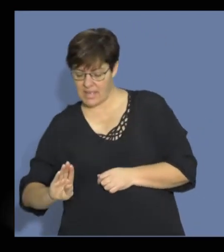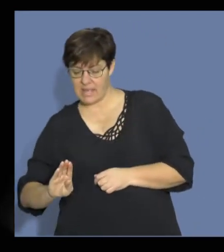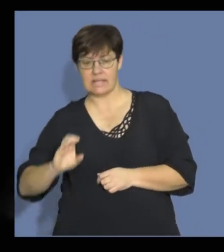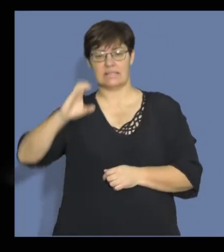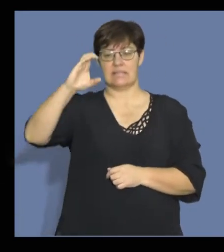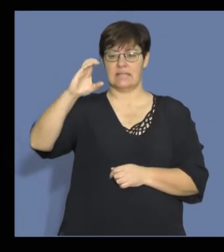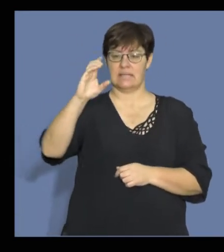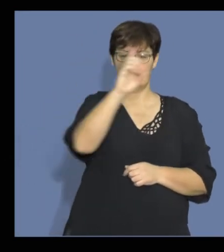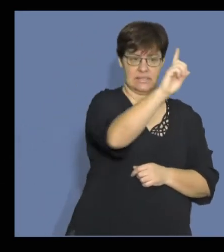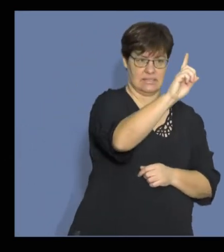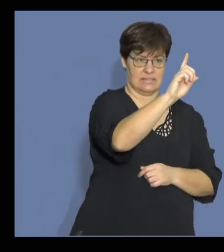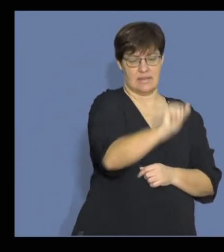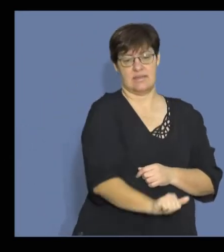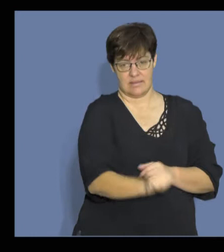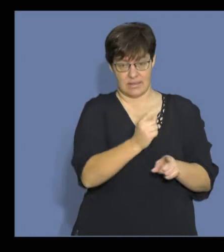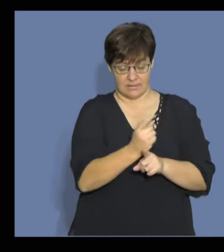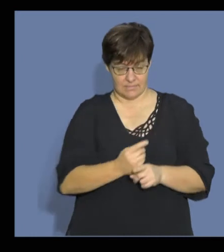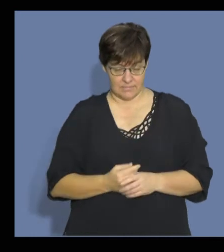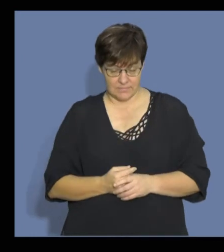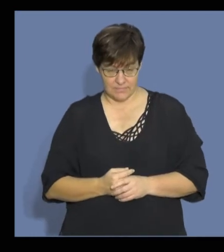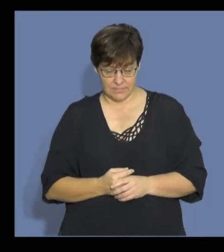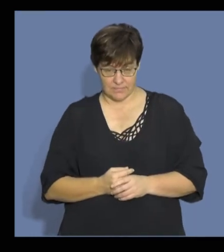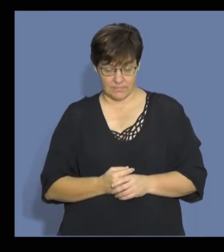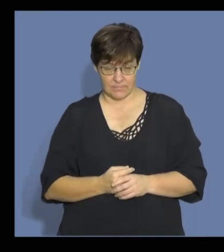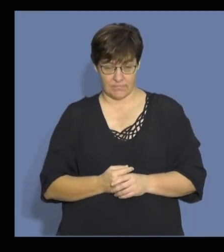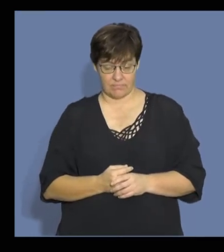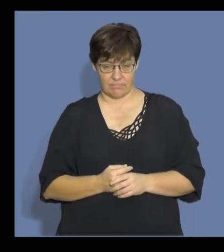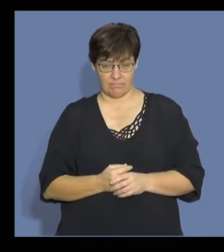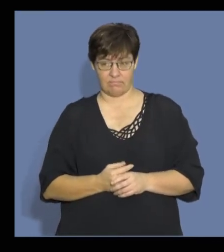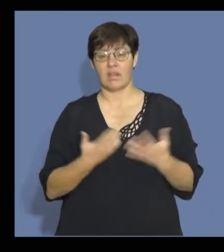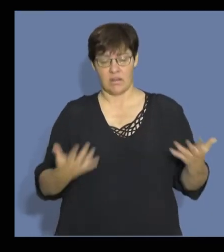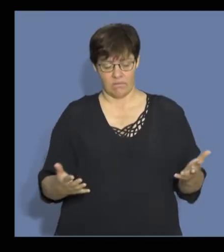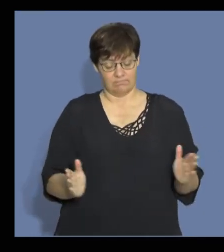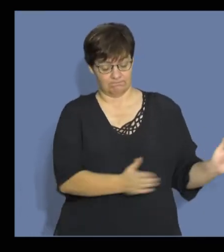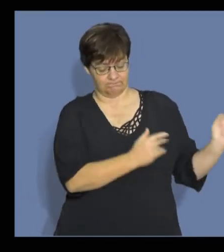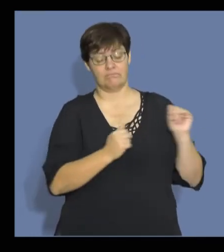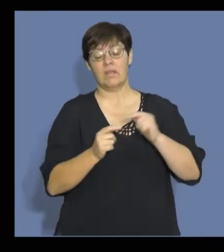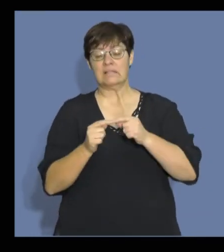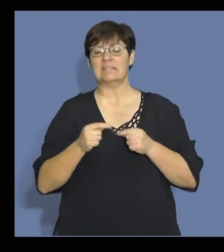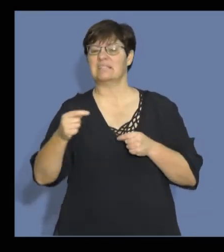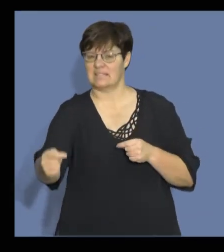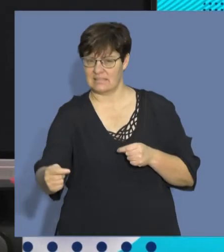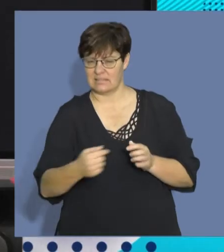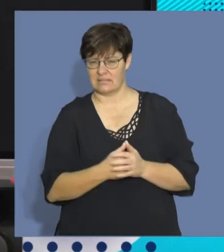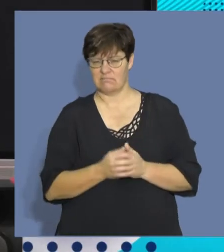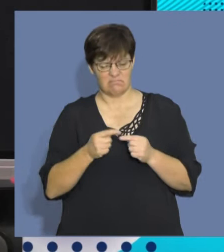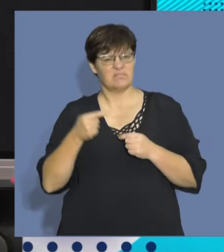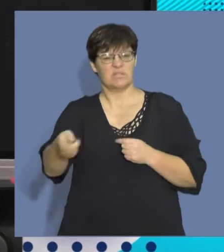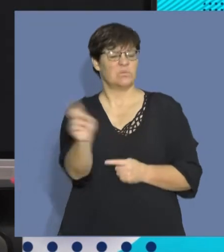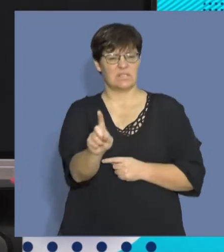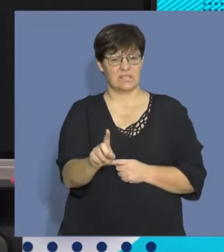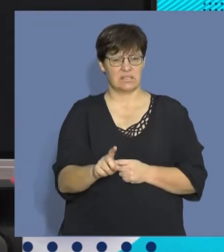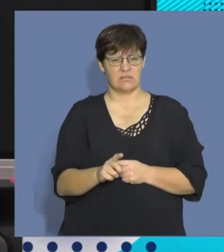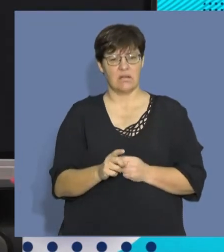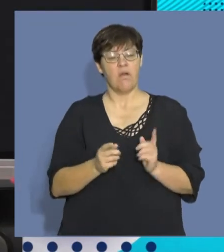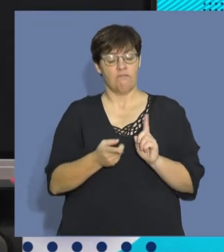to C to D. Now, moving on to distance, when we talk about distance, distance is just